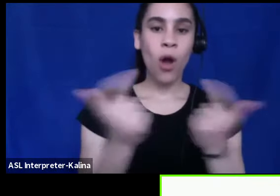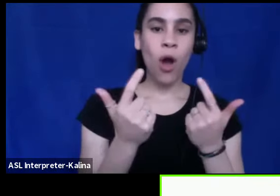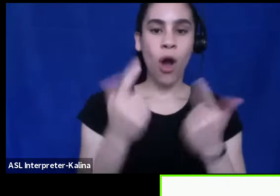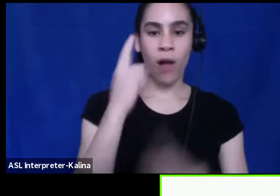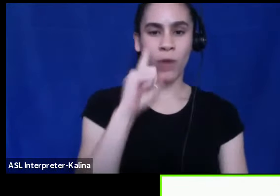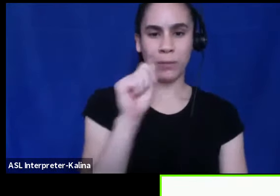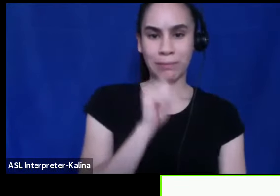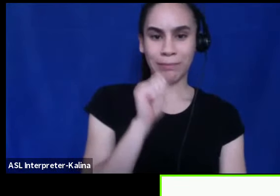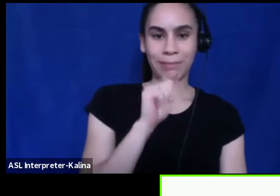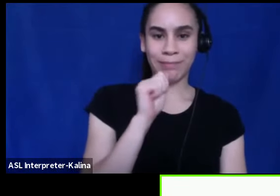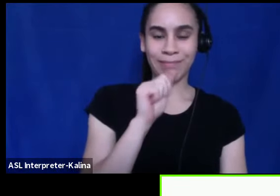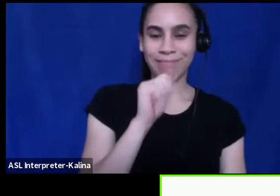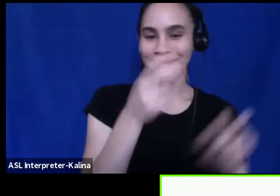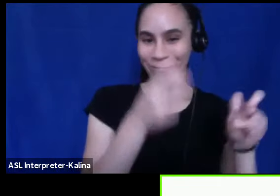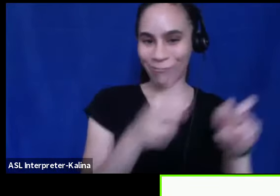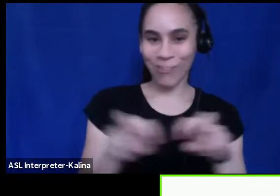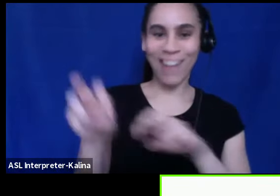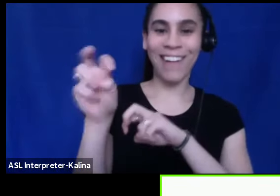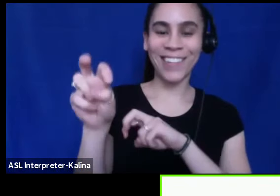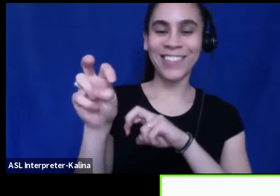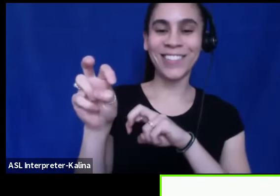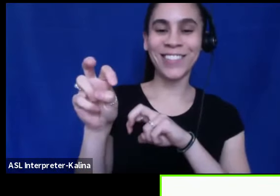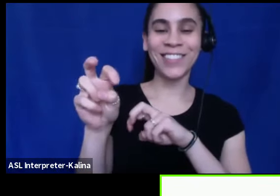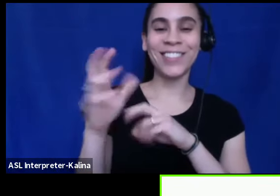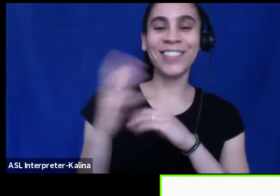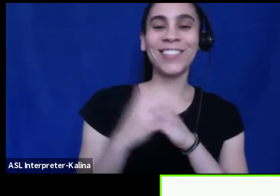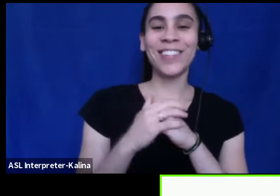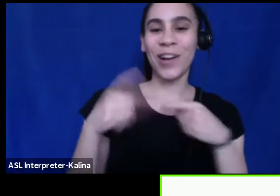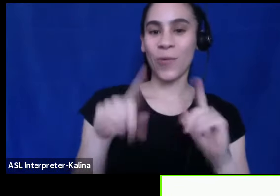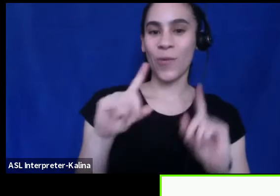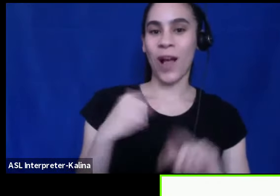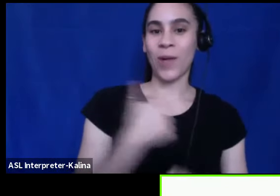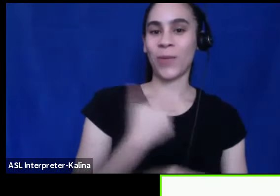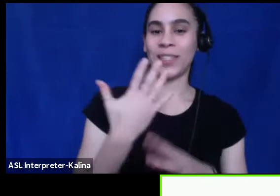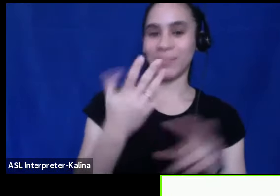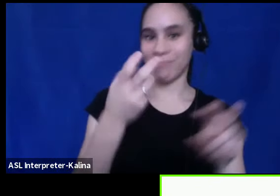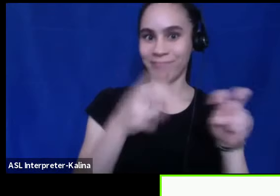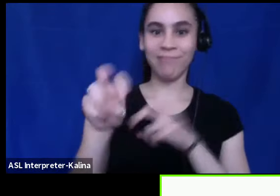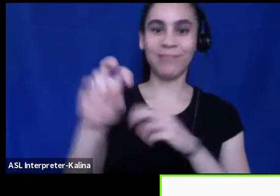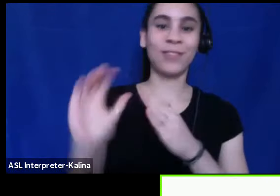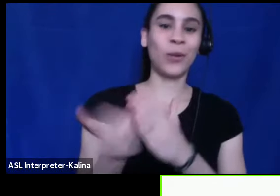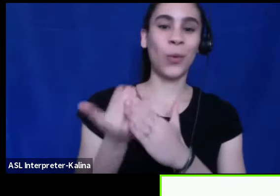with us in the transitions as we moved over to a new platform.